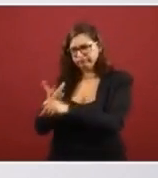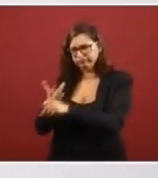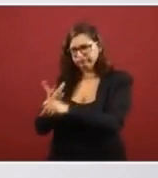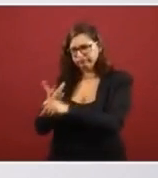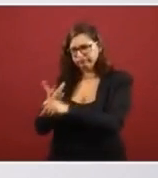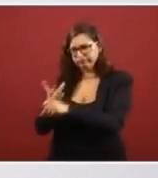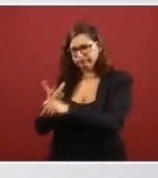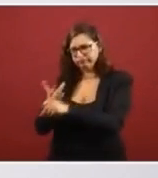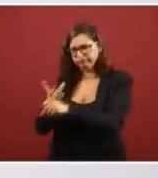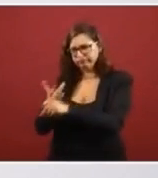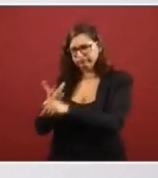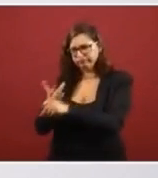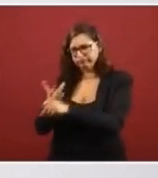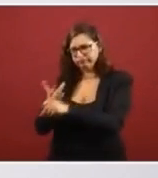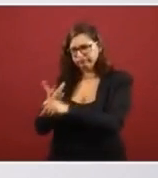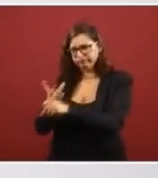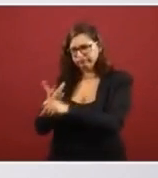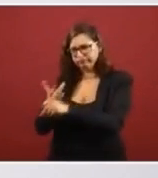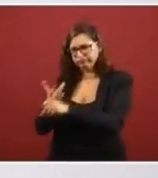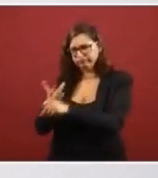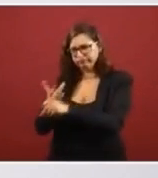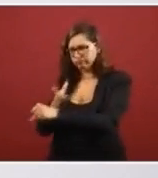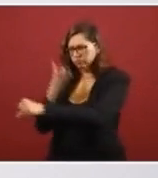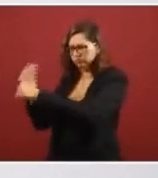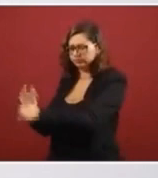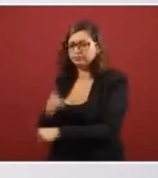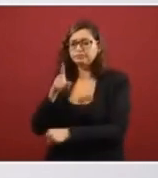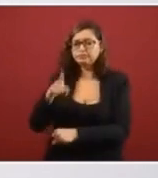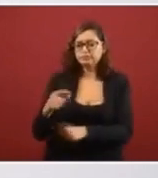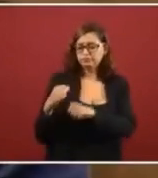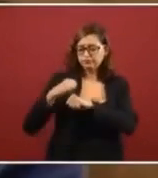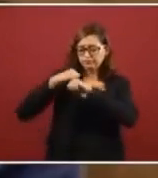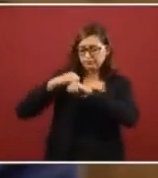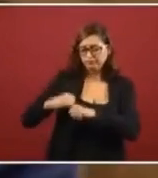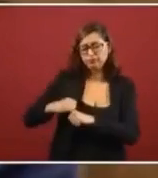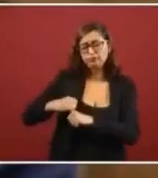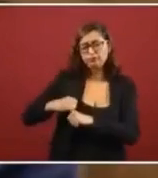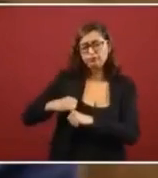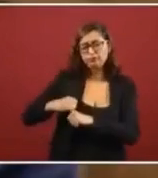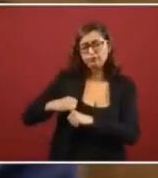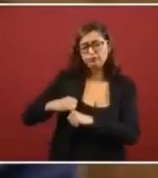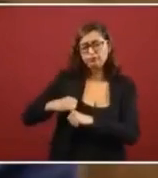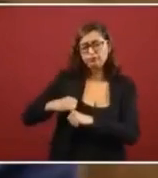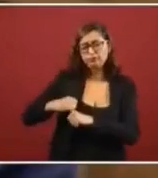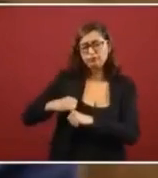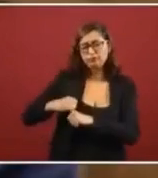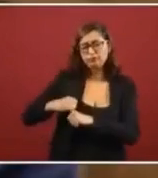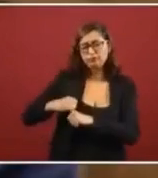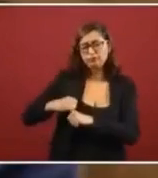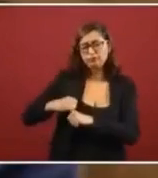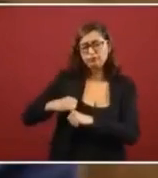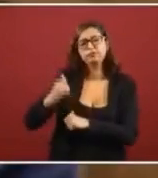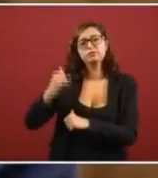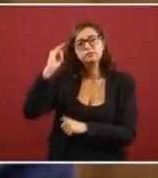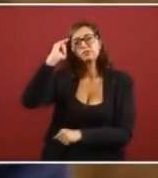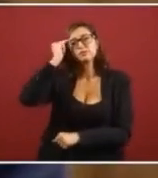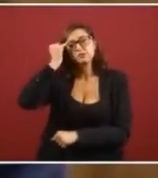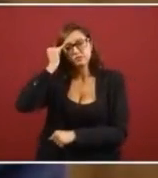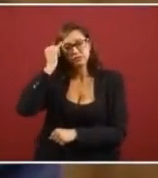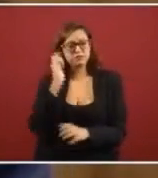we give the money to the authorities abuses and customs